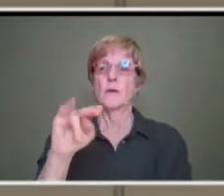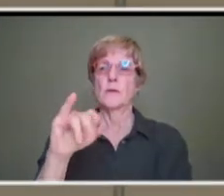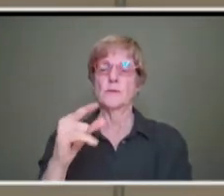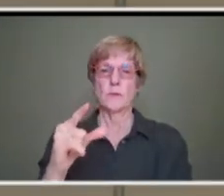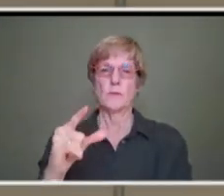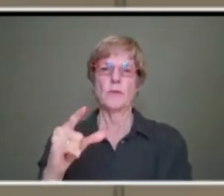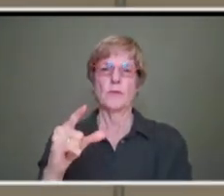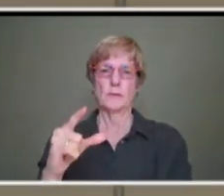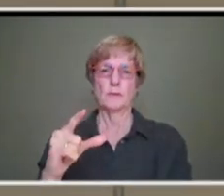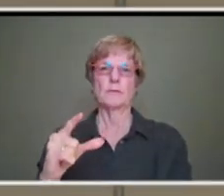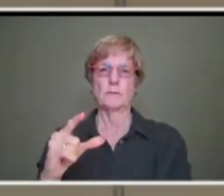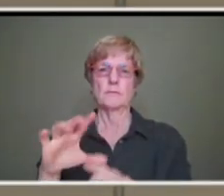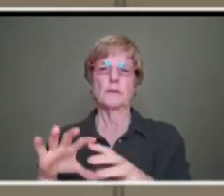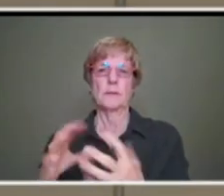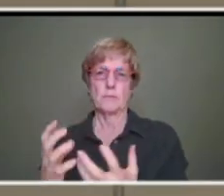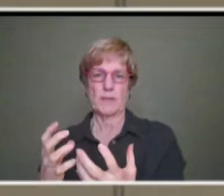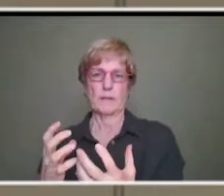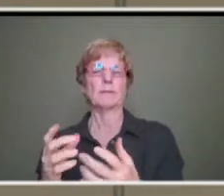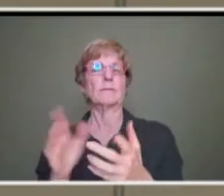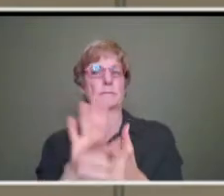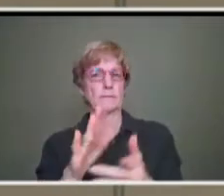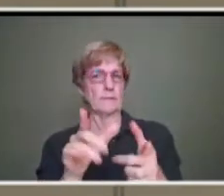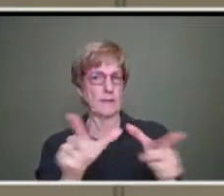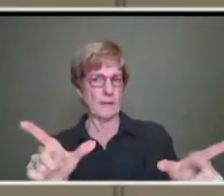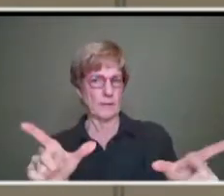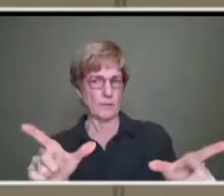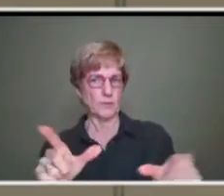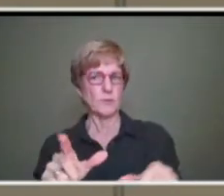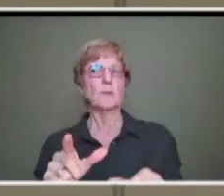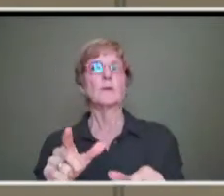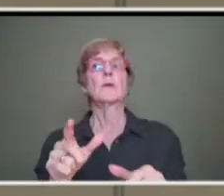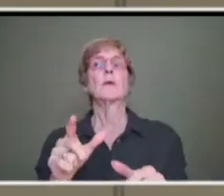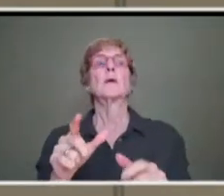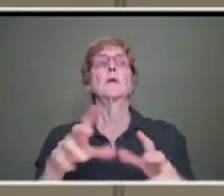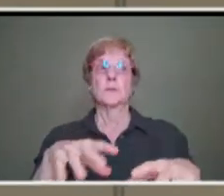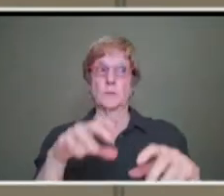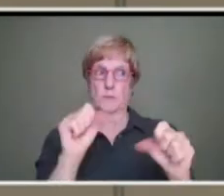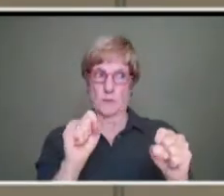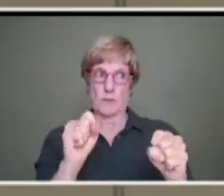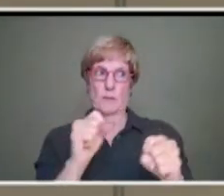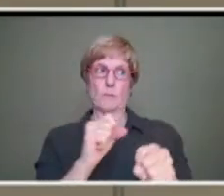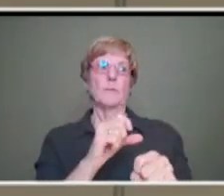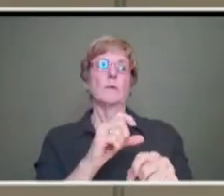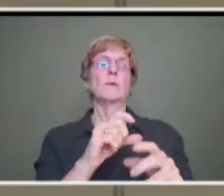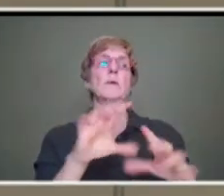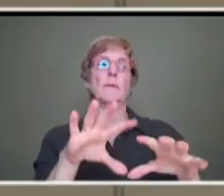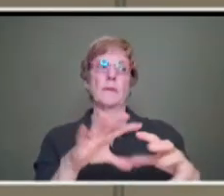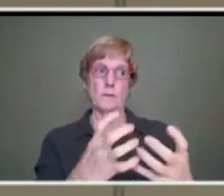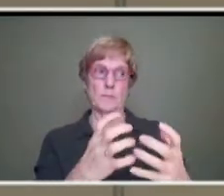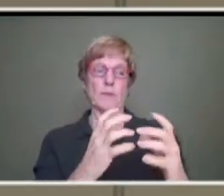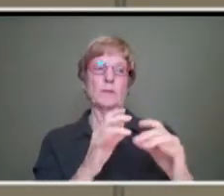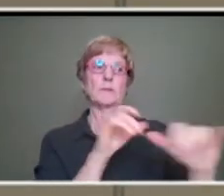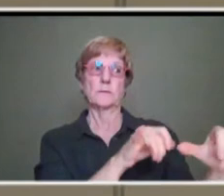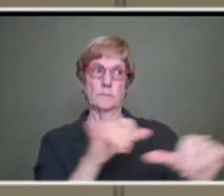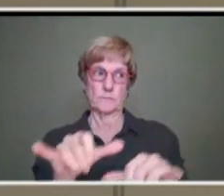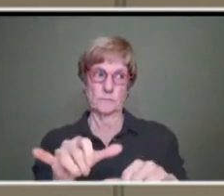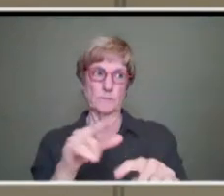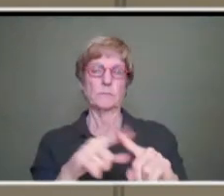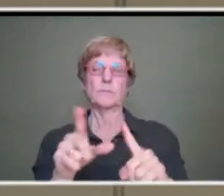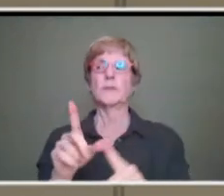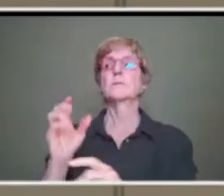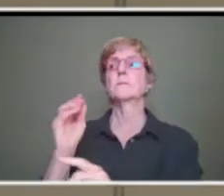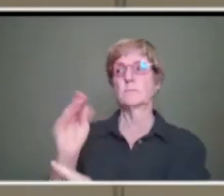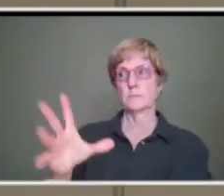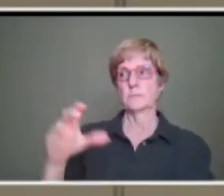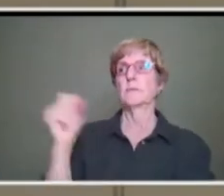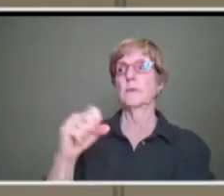proposed language again motion is to adopt the zoning committees consistency statement just to reassure them that is what